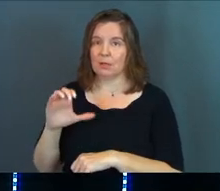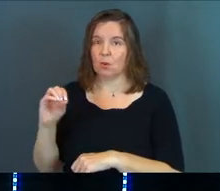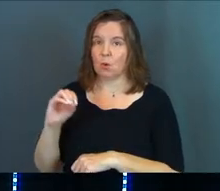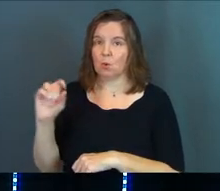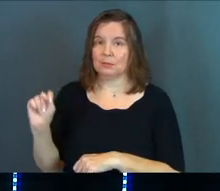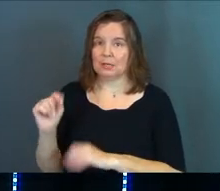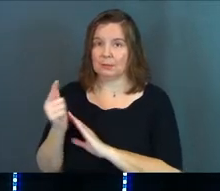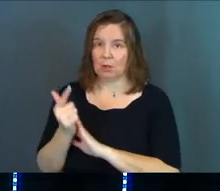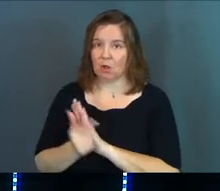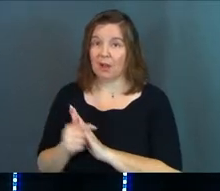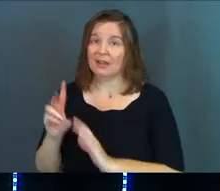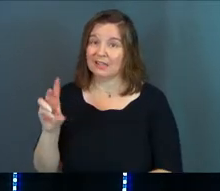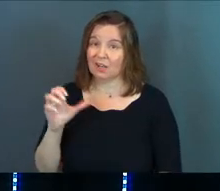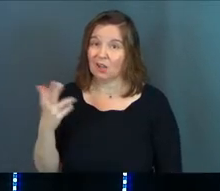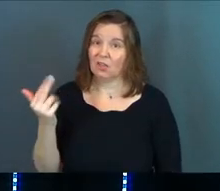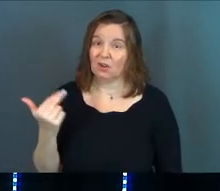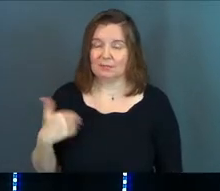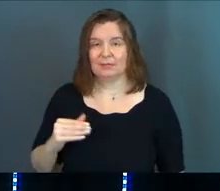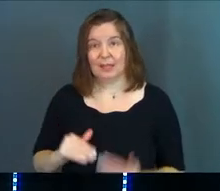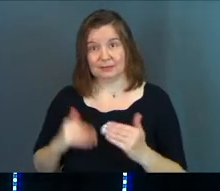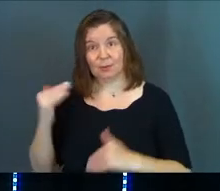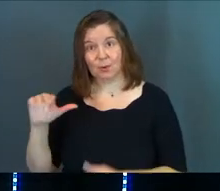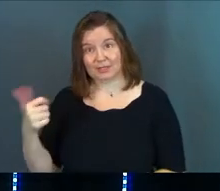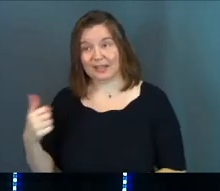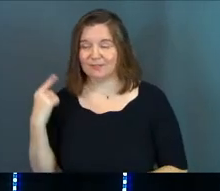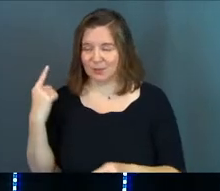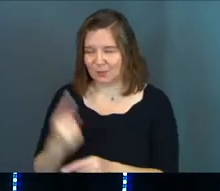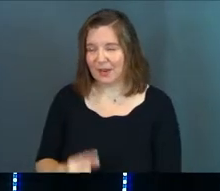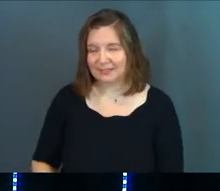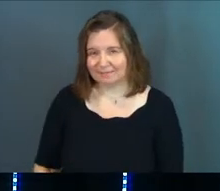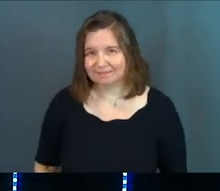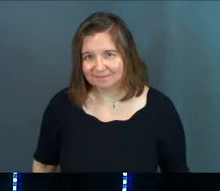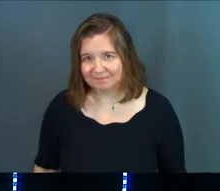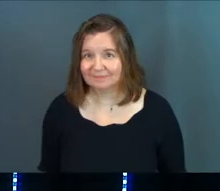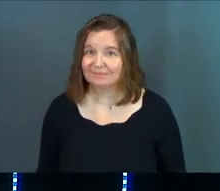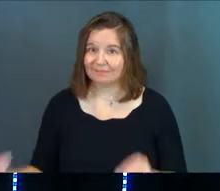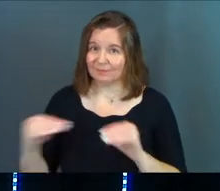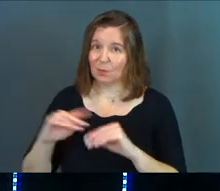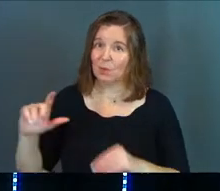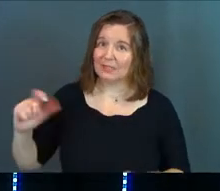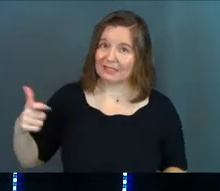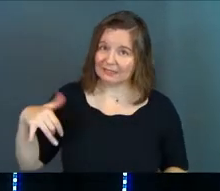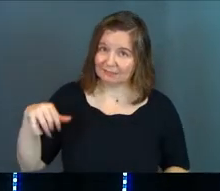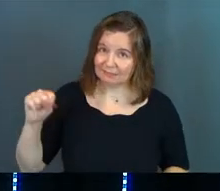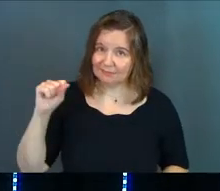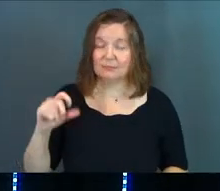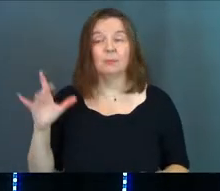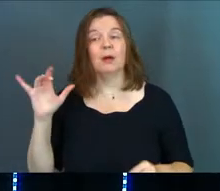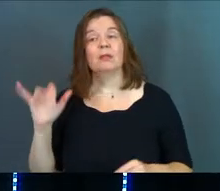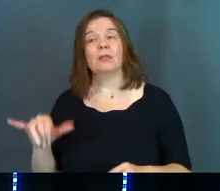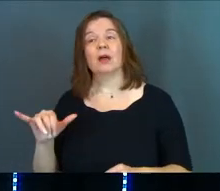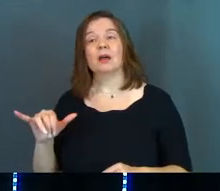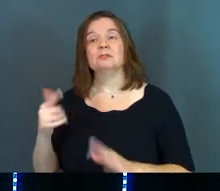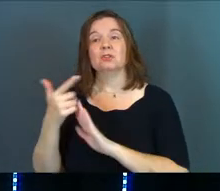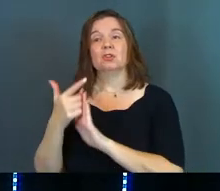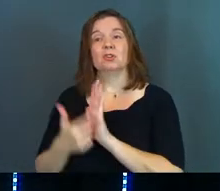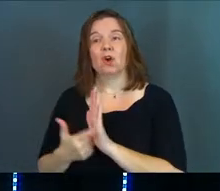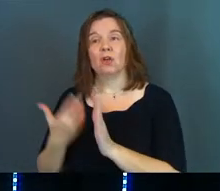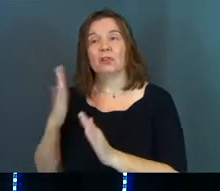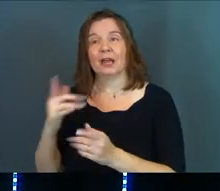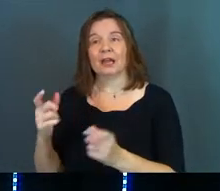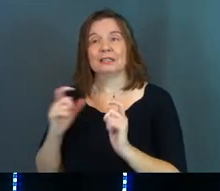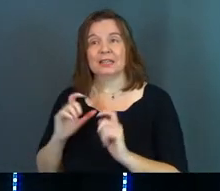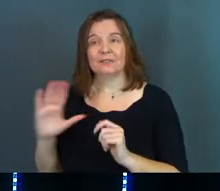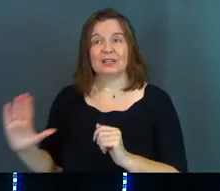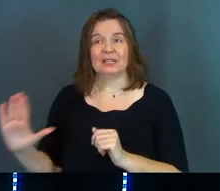Testament law. 613, you're like, wow, that's a lot more than 10. You're right. It is a lot more than 10. But that is the laws that God